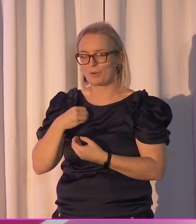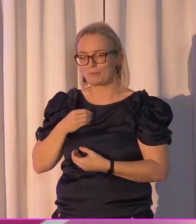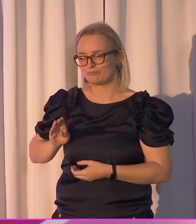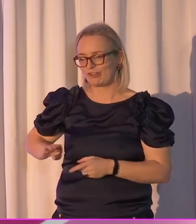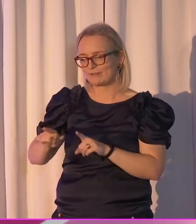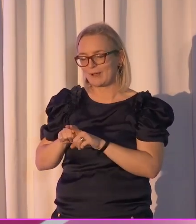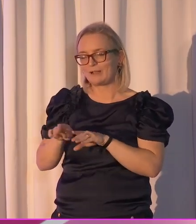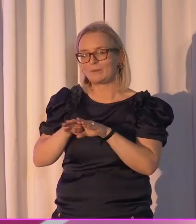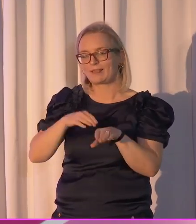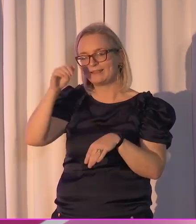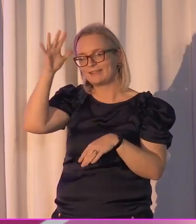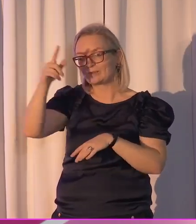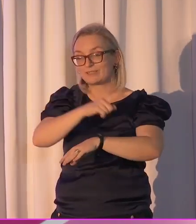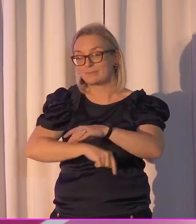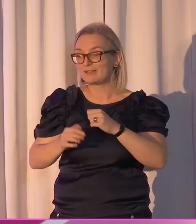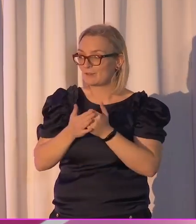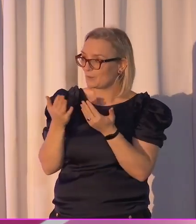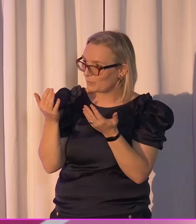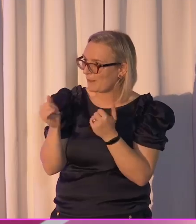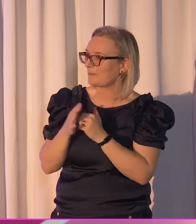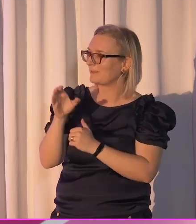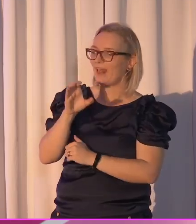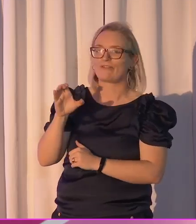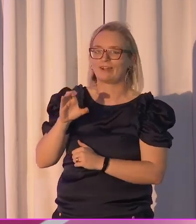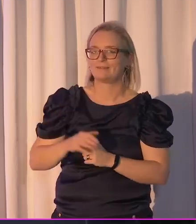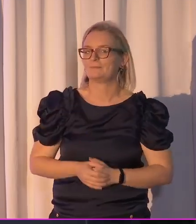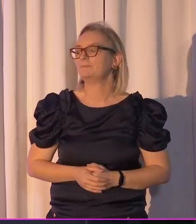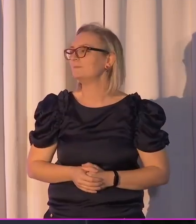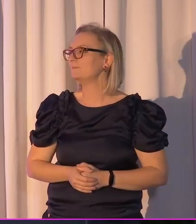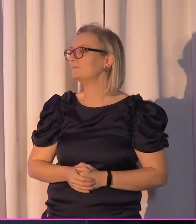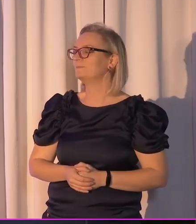intellectual disability. So Kathryn, you're very welcome. The floor is yours.